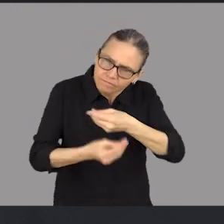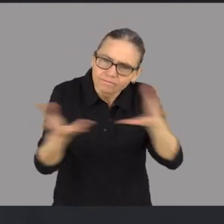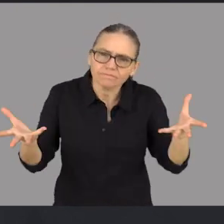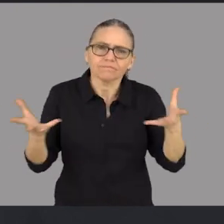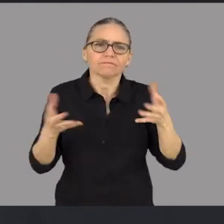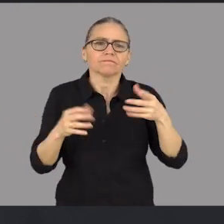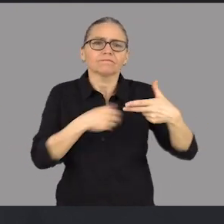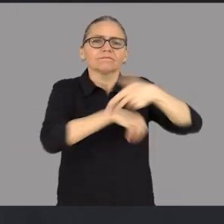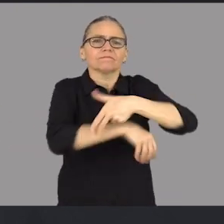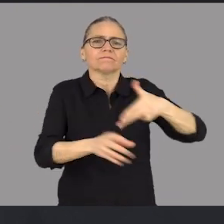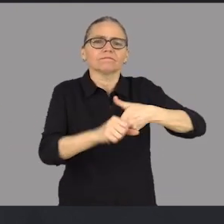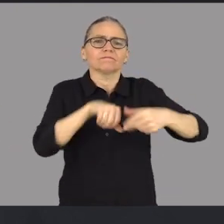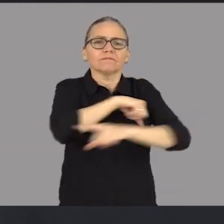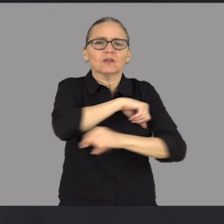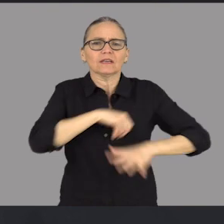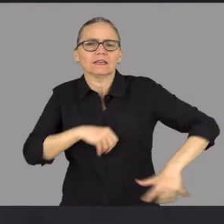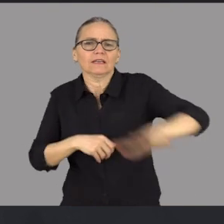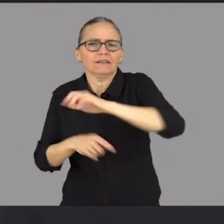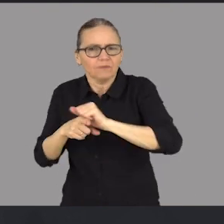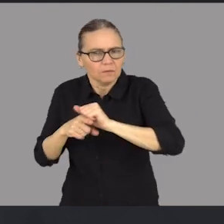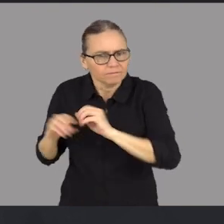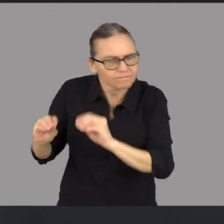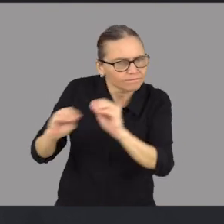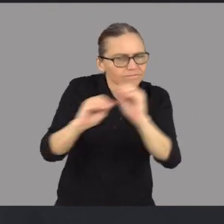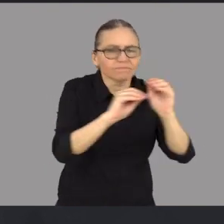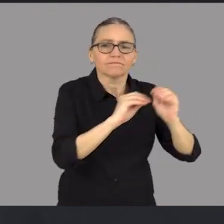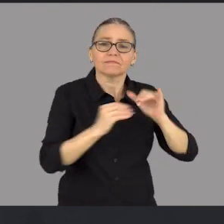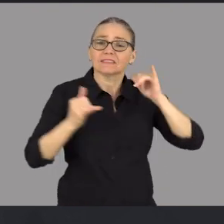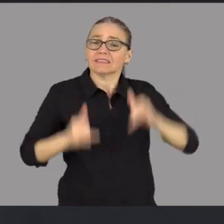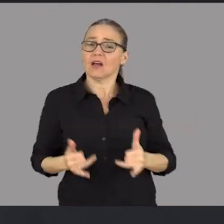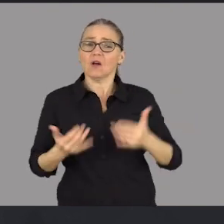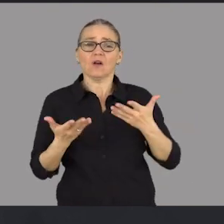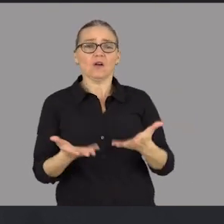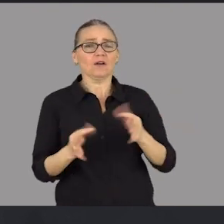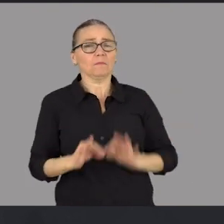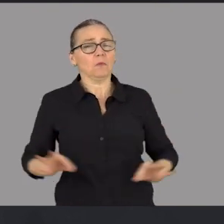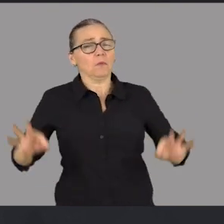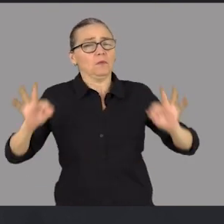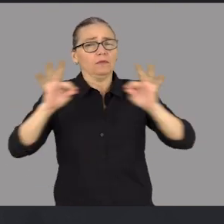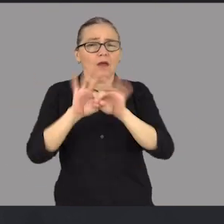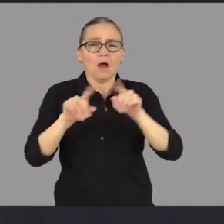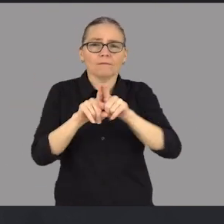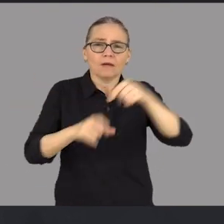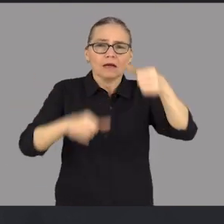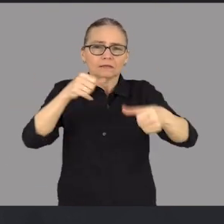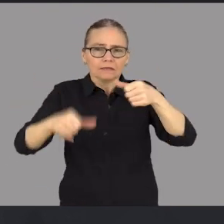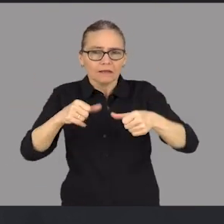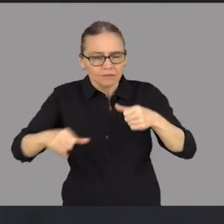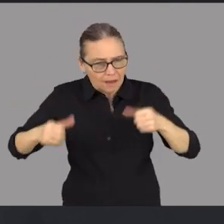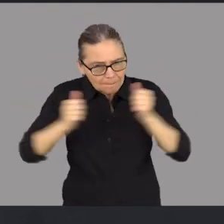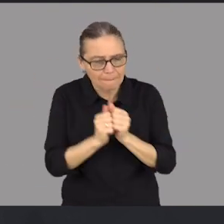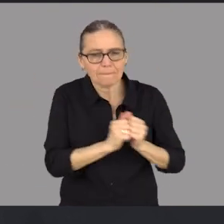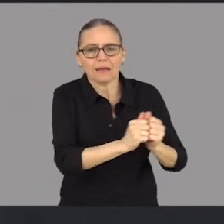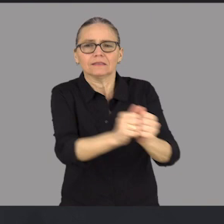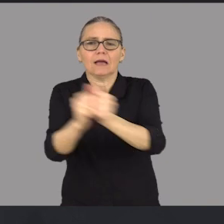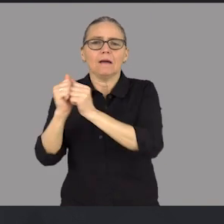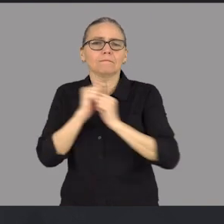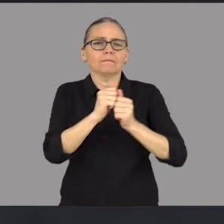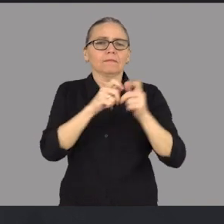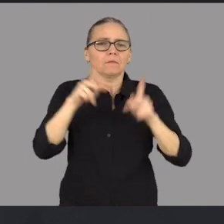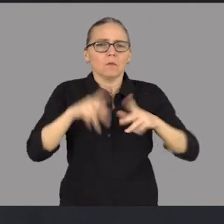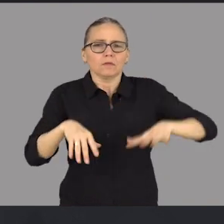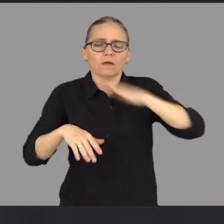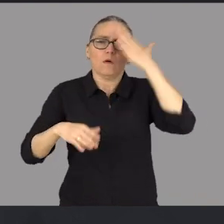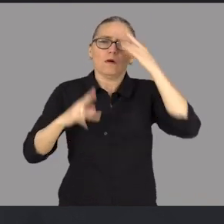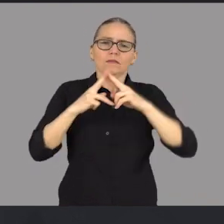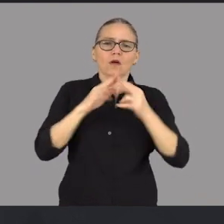way from the owner to the managers to all of the staff. Staff education is a very important